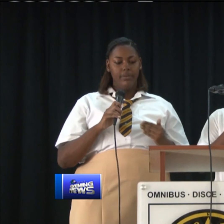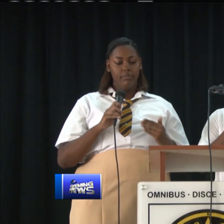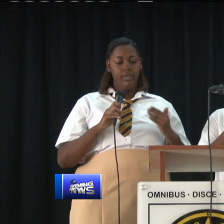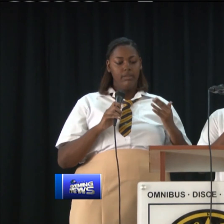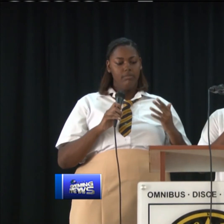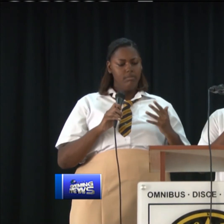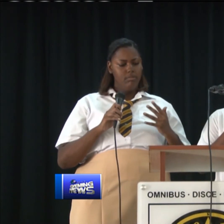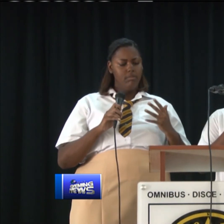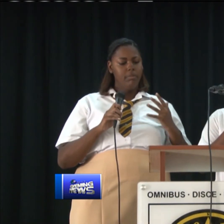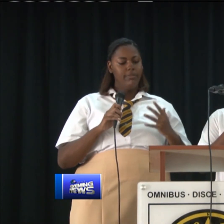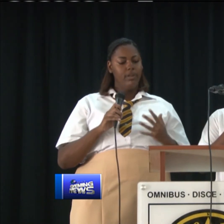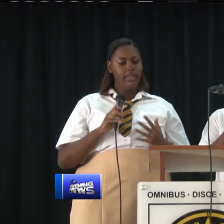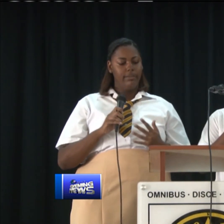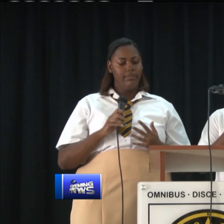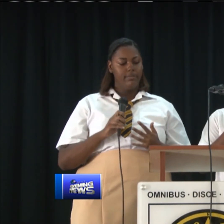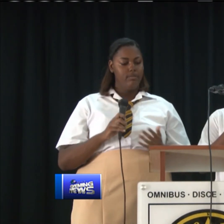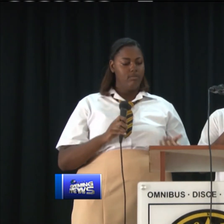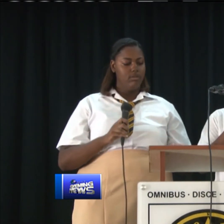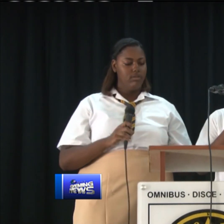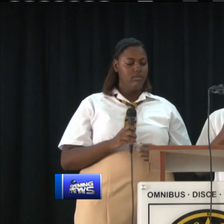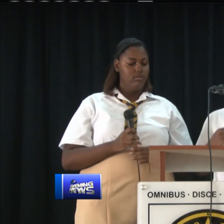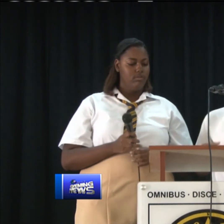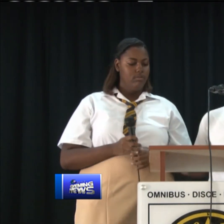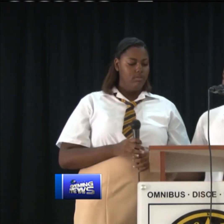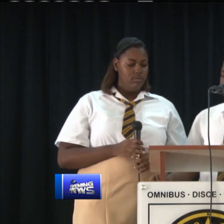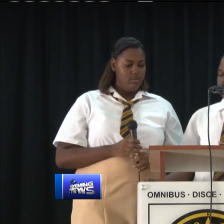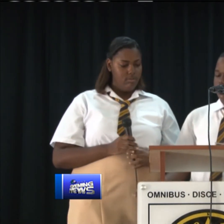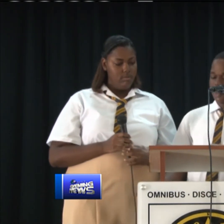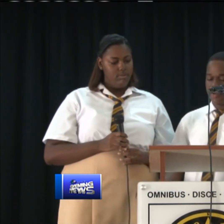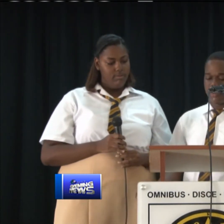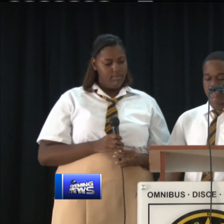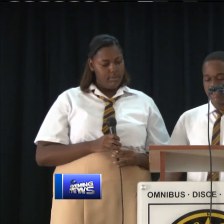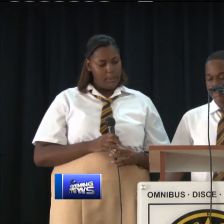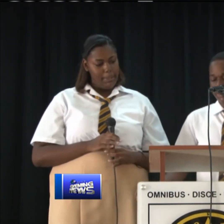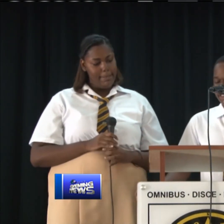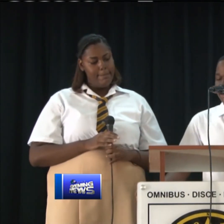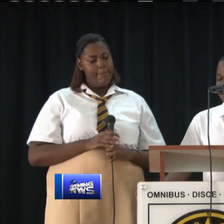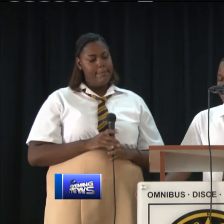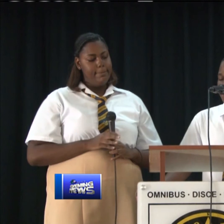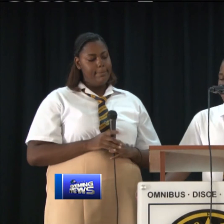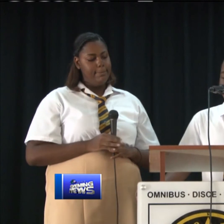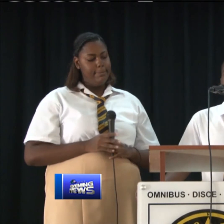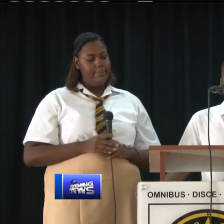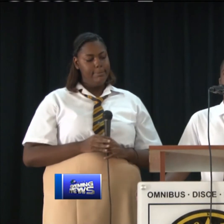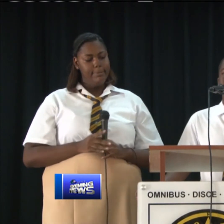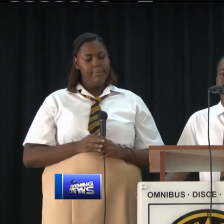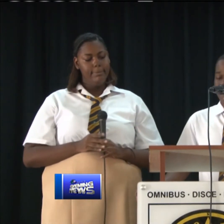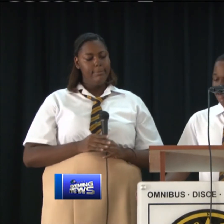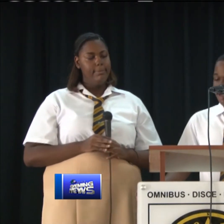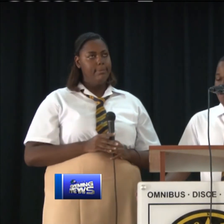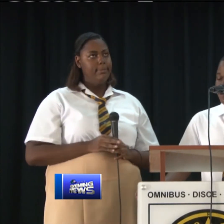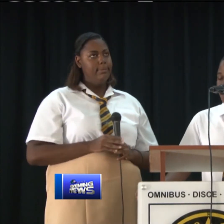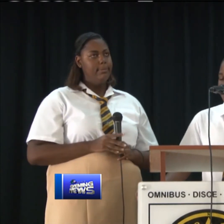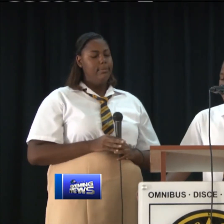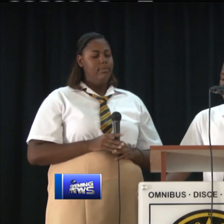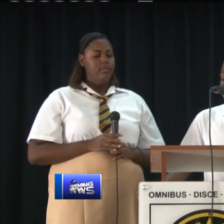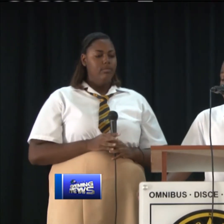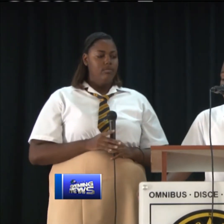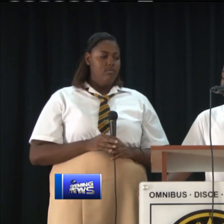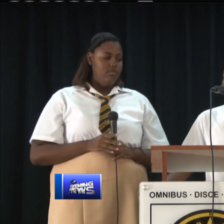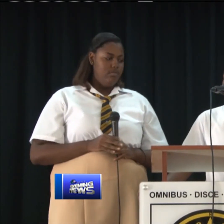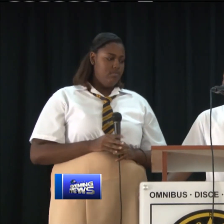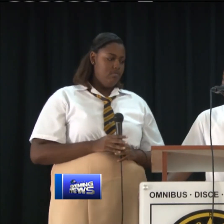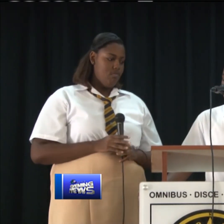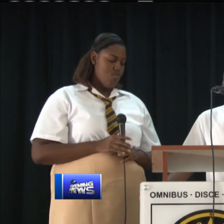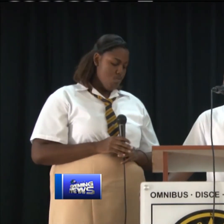but for life. This very potential is deeply rooted inside each and every one of you